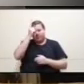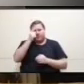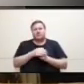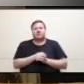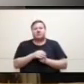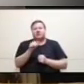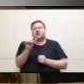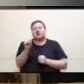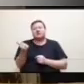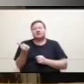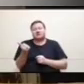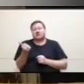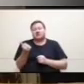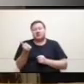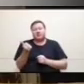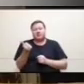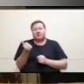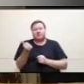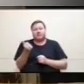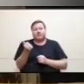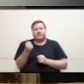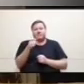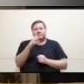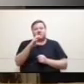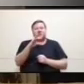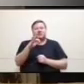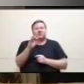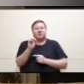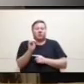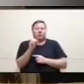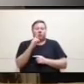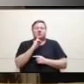Next, the CFO says,